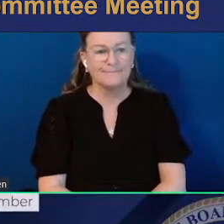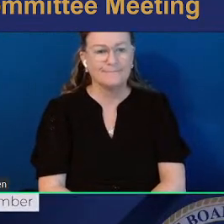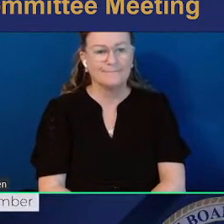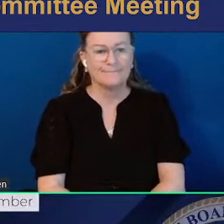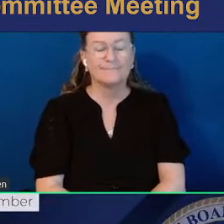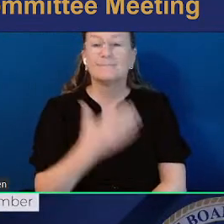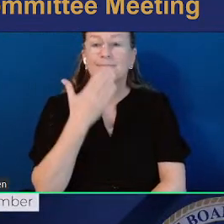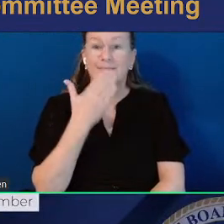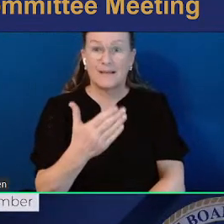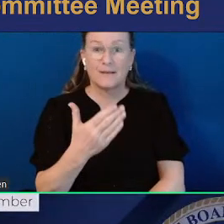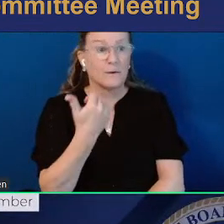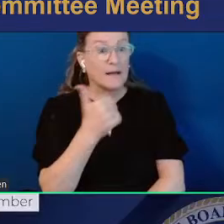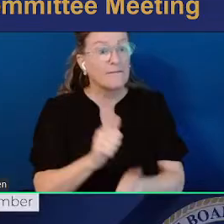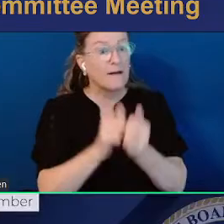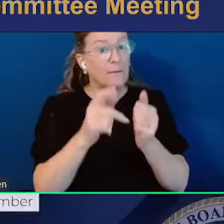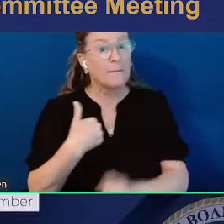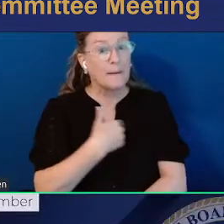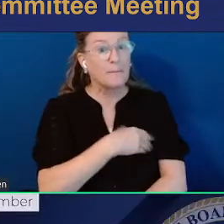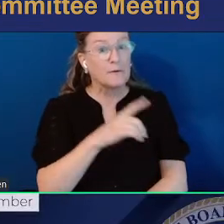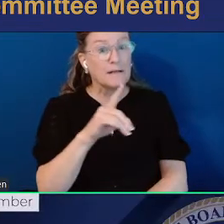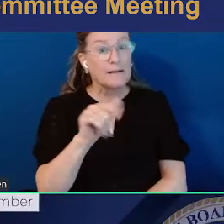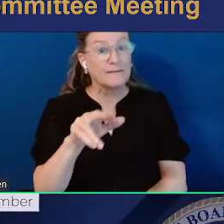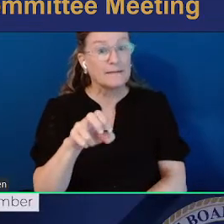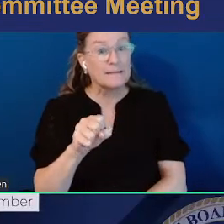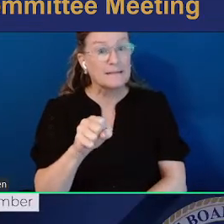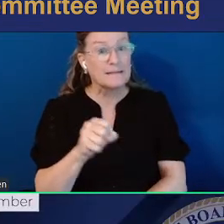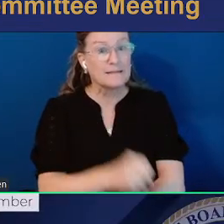Thank you. Any follow-up, Member Davis?